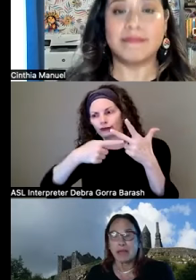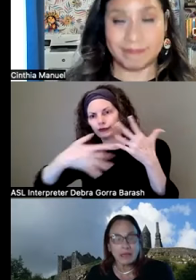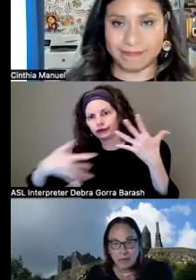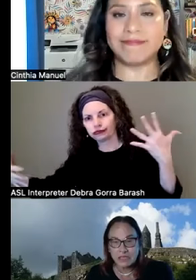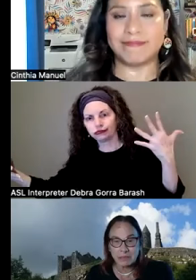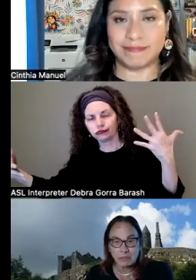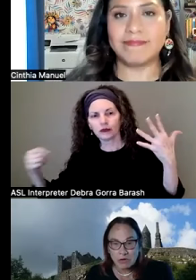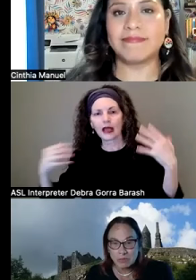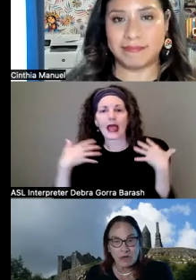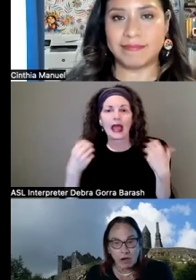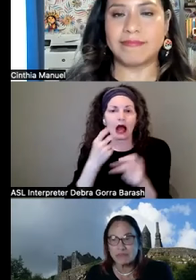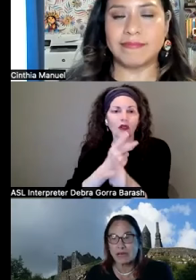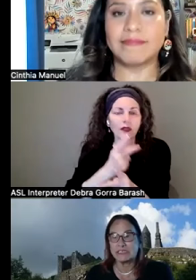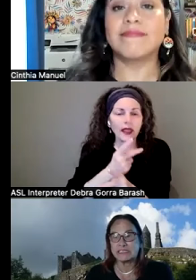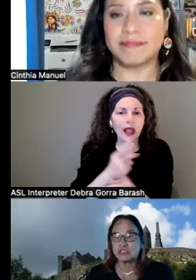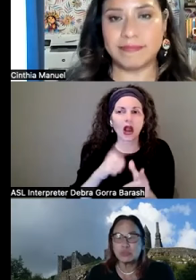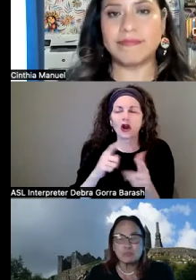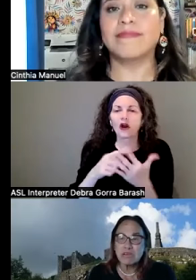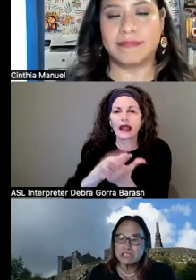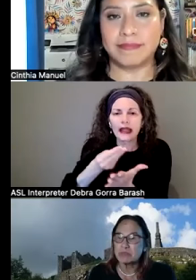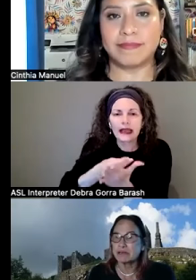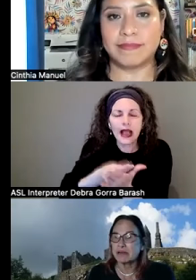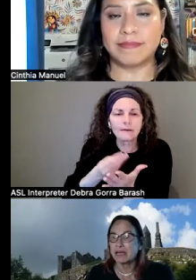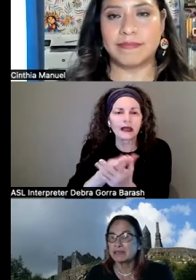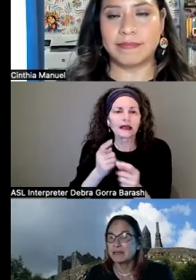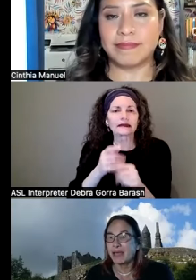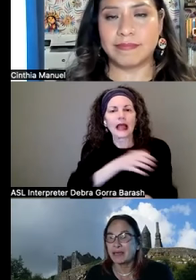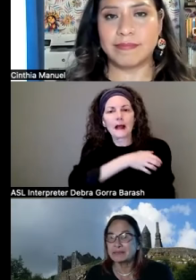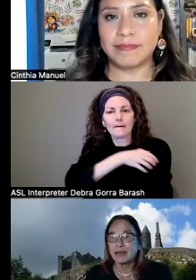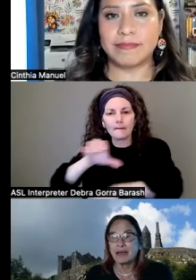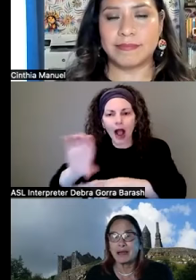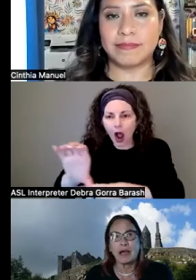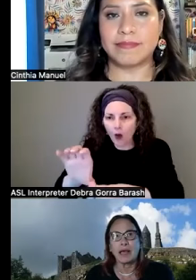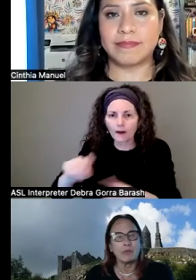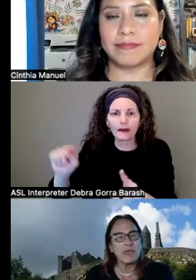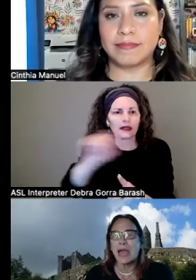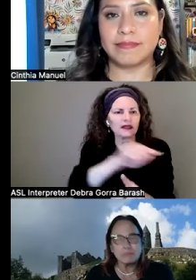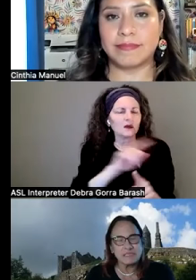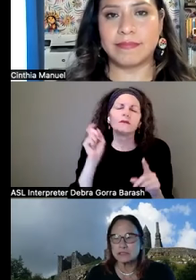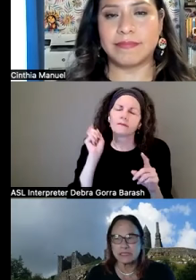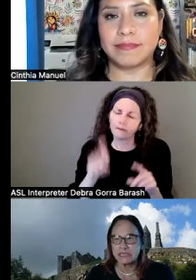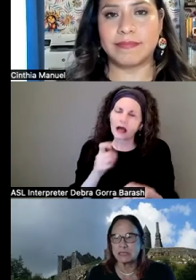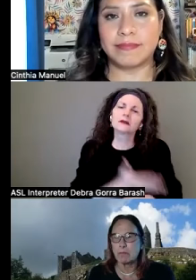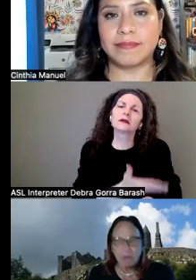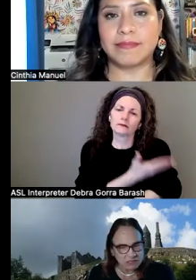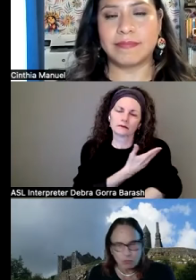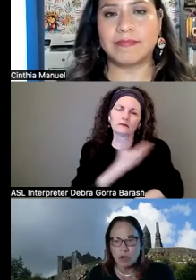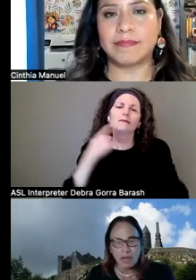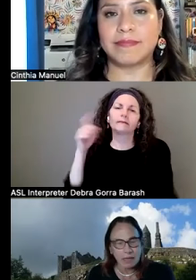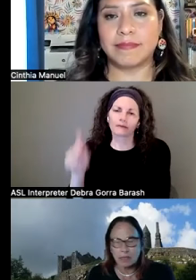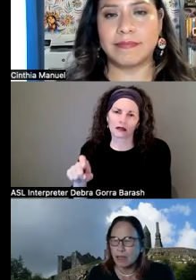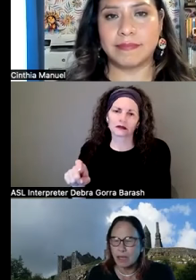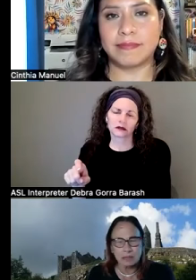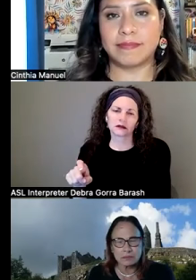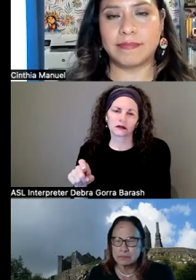healthcare, economic empowerment, all of that we need to do much better at. And we absolutely need much more